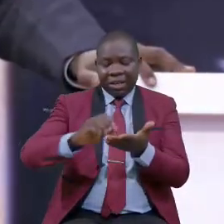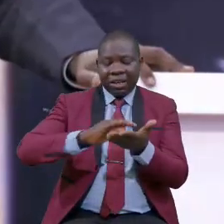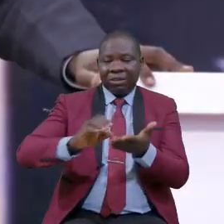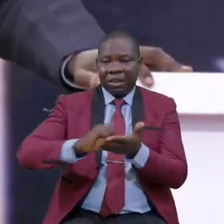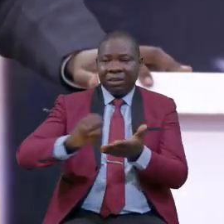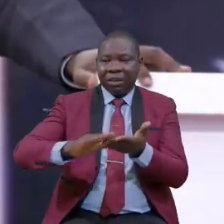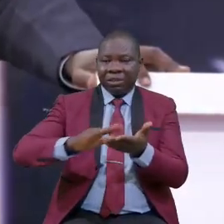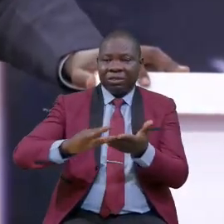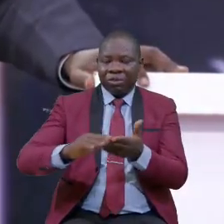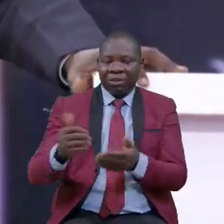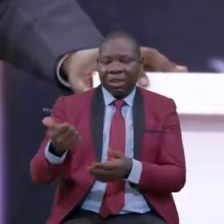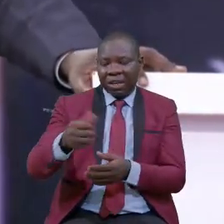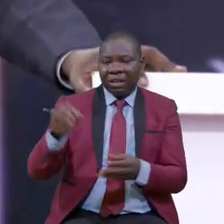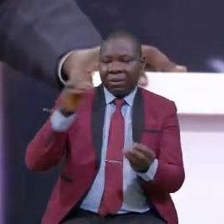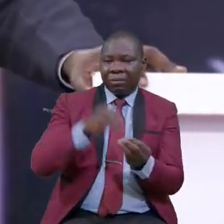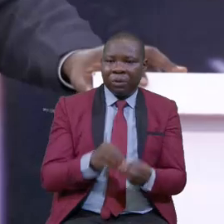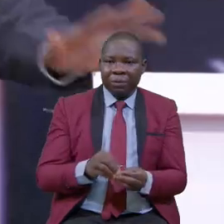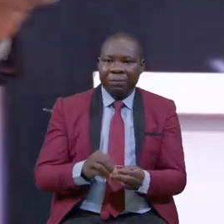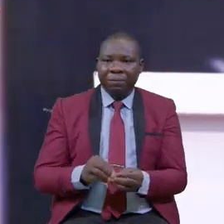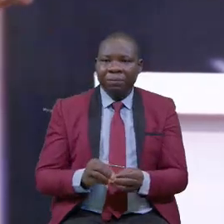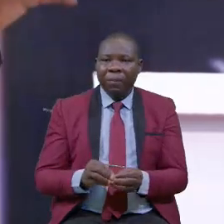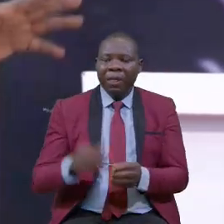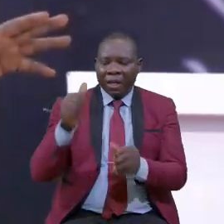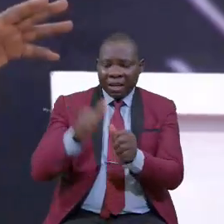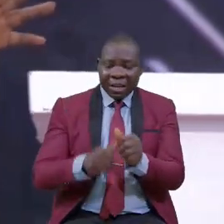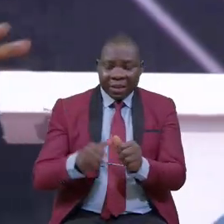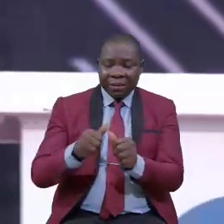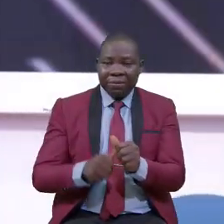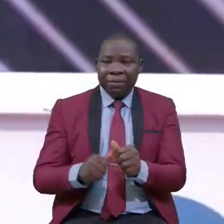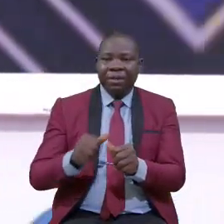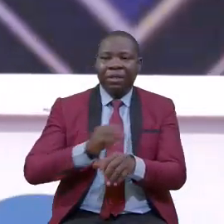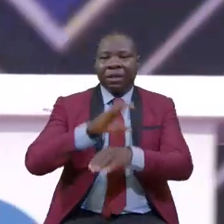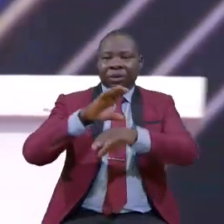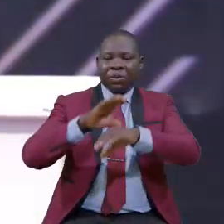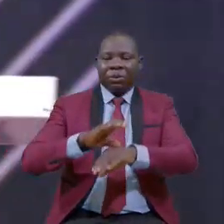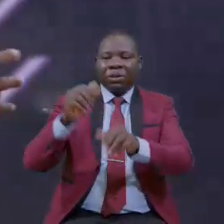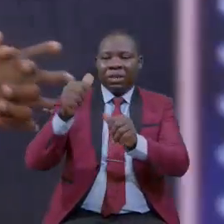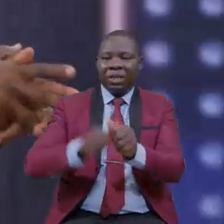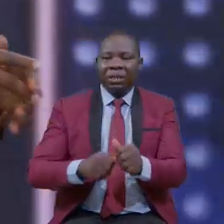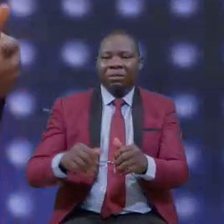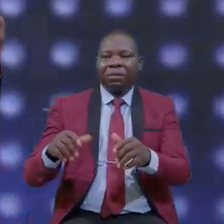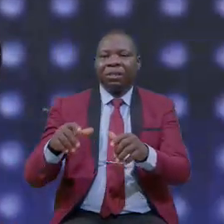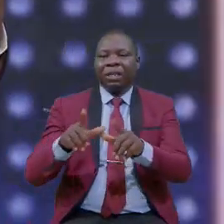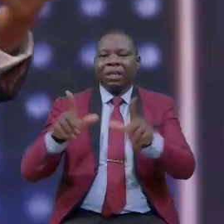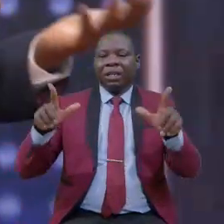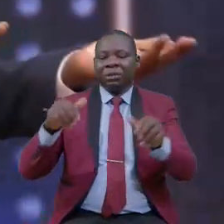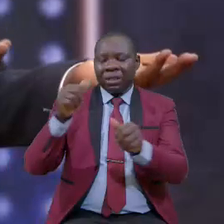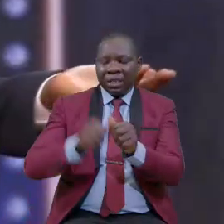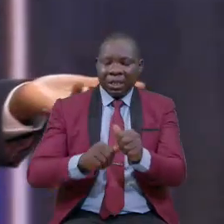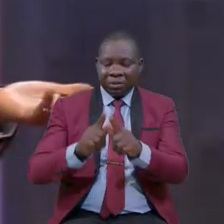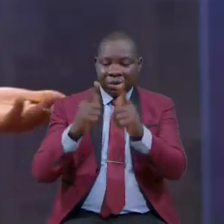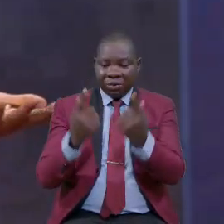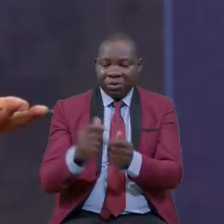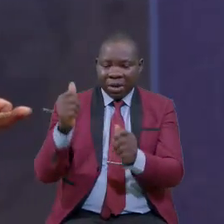the Bible there every culture every every every language people group everywhere the Bible is